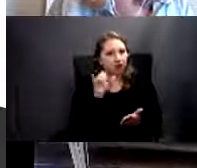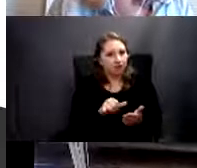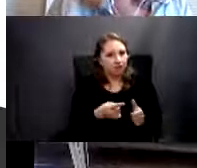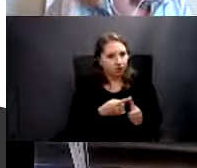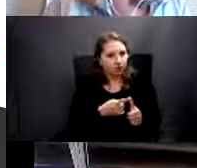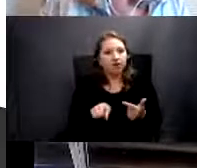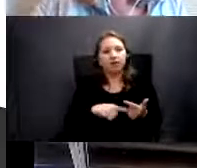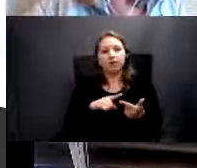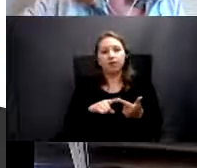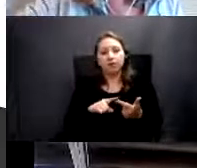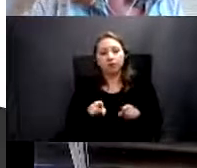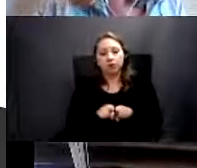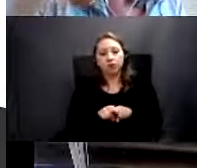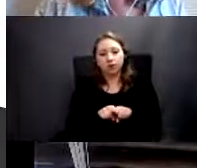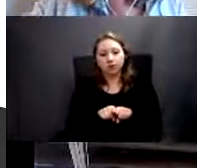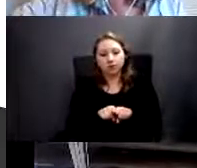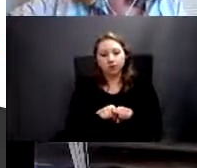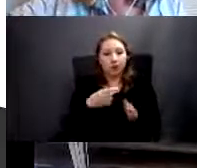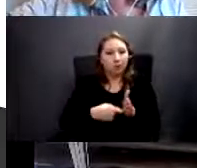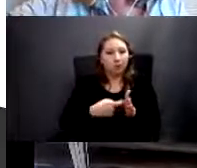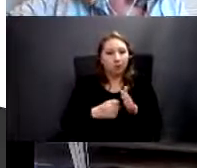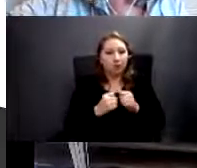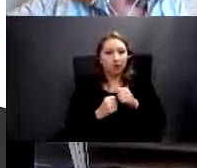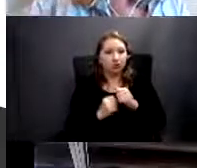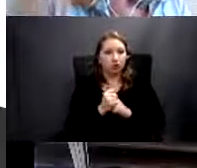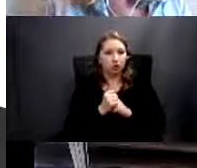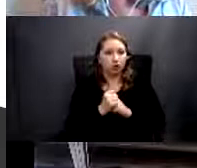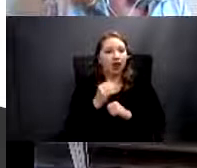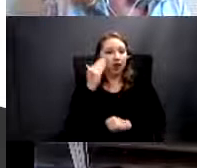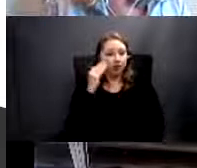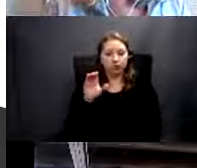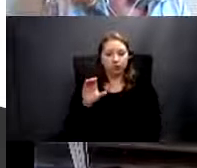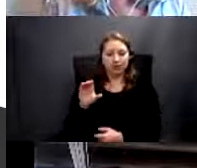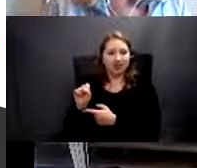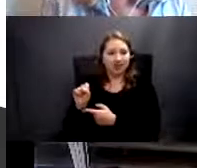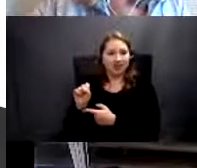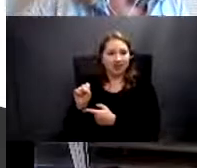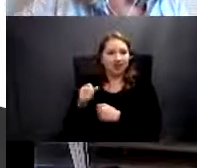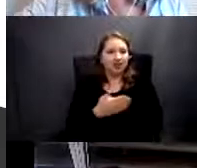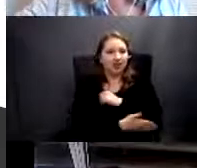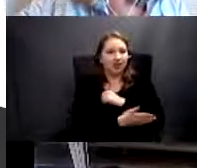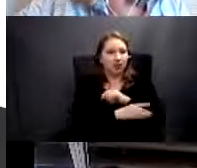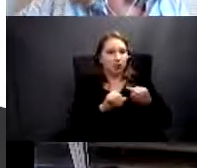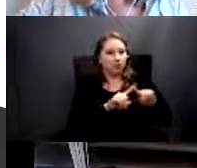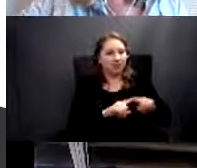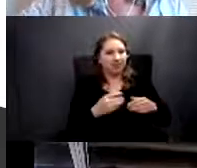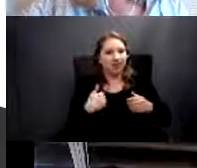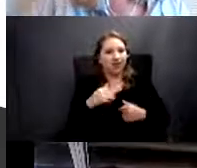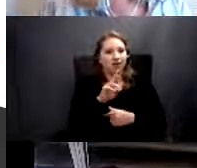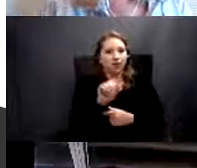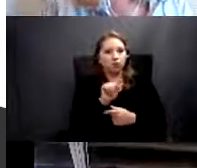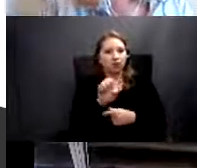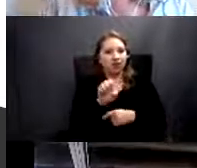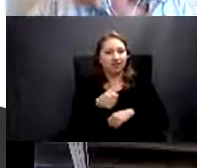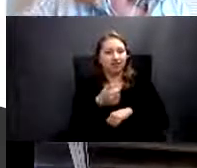Also, pricing structure. I know for CCS, counties have a rate setting sheet,